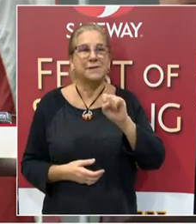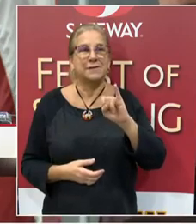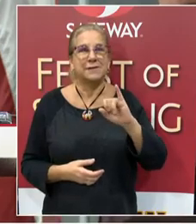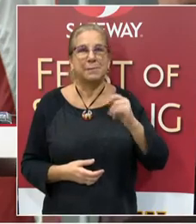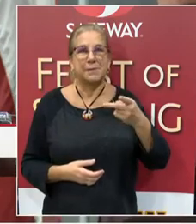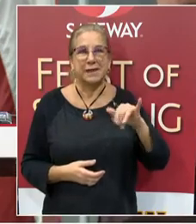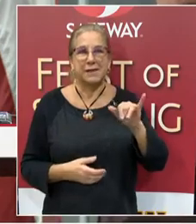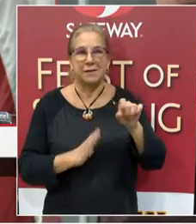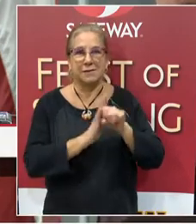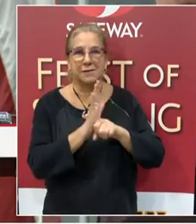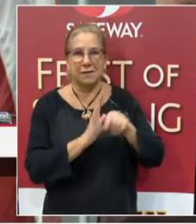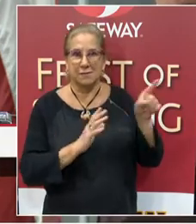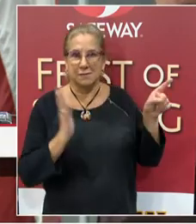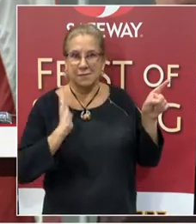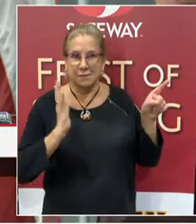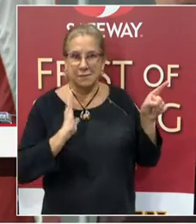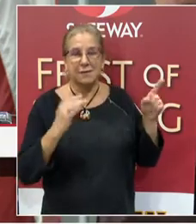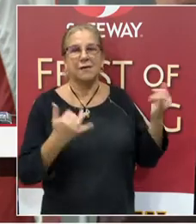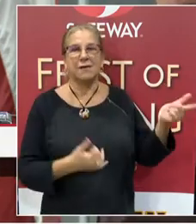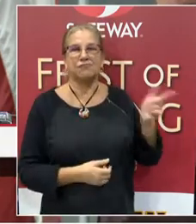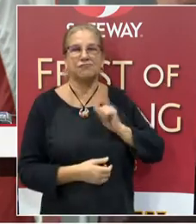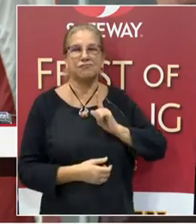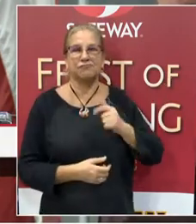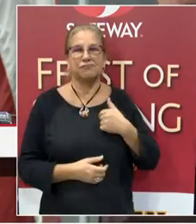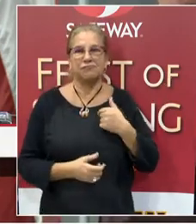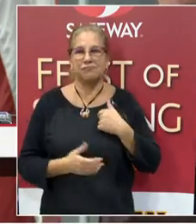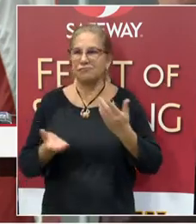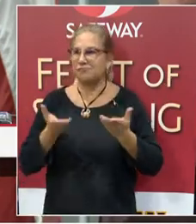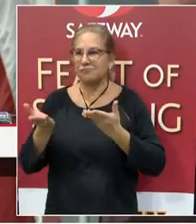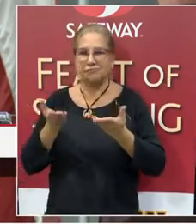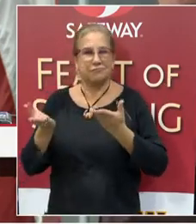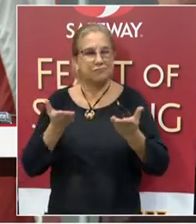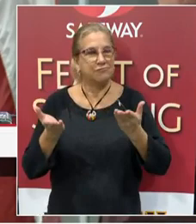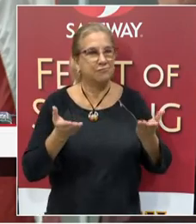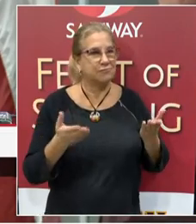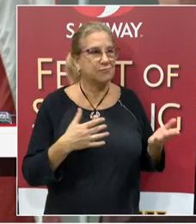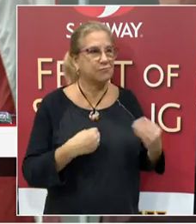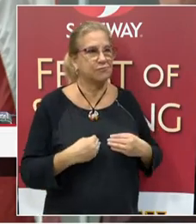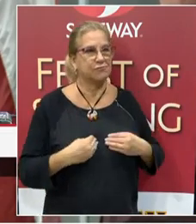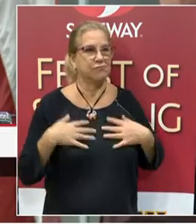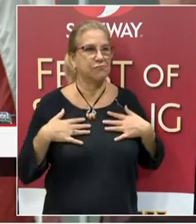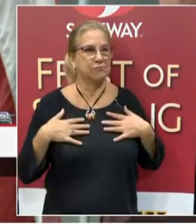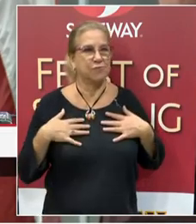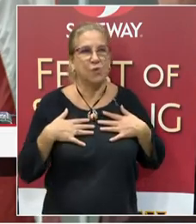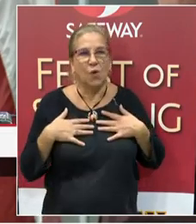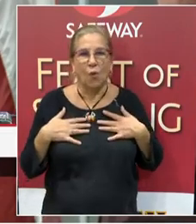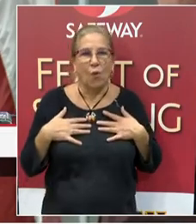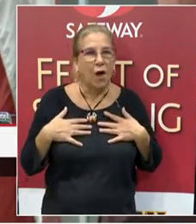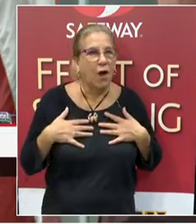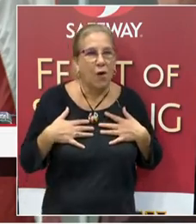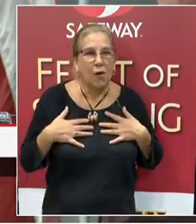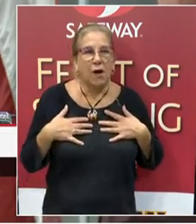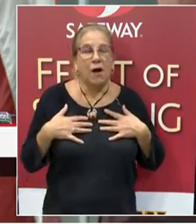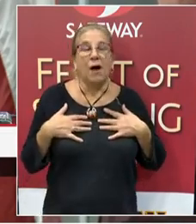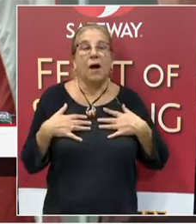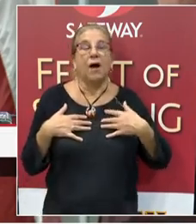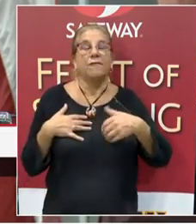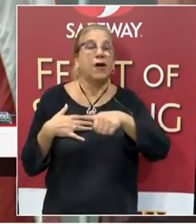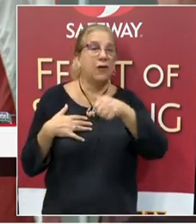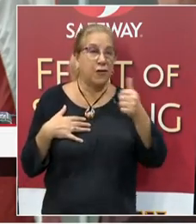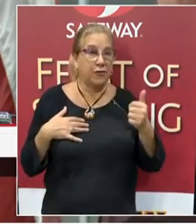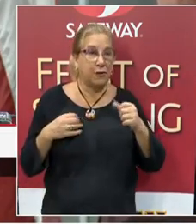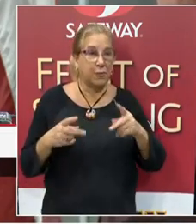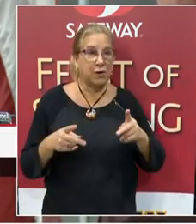my 1-year anniversary, I'm thankful for another opportunity to host all of you and to celebrate the return of